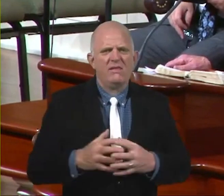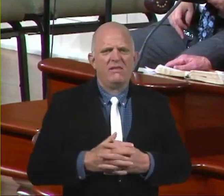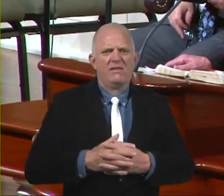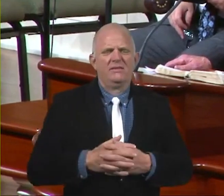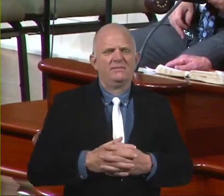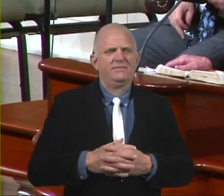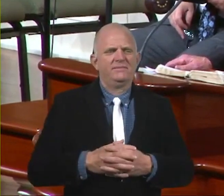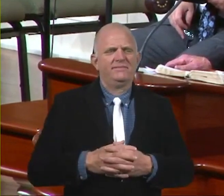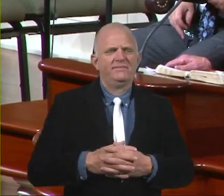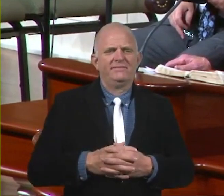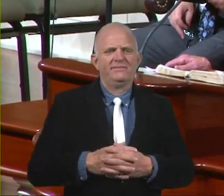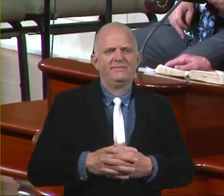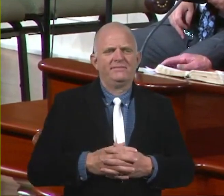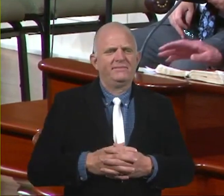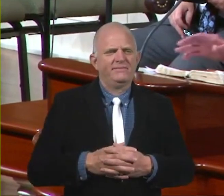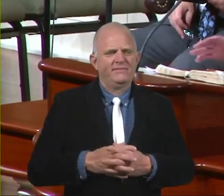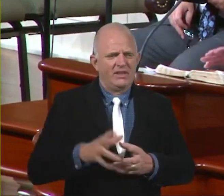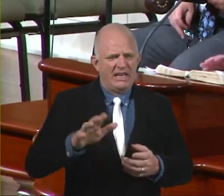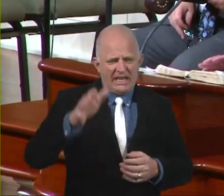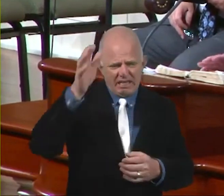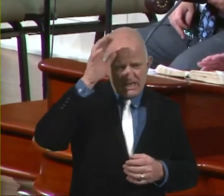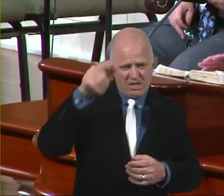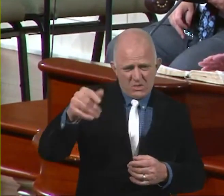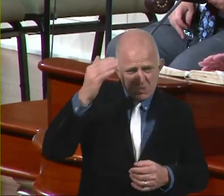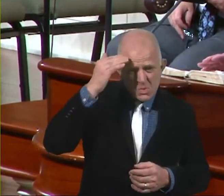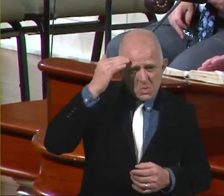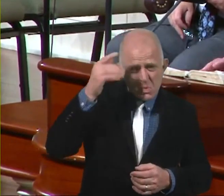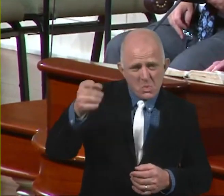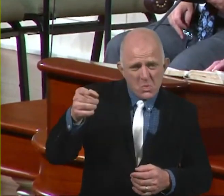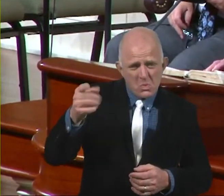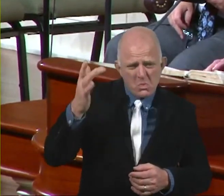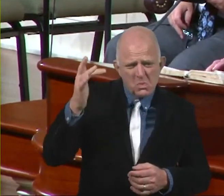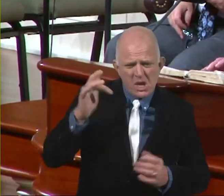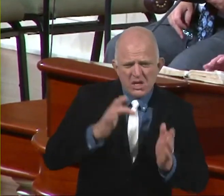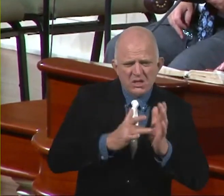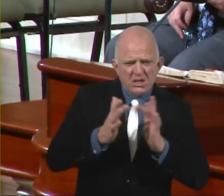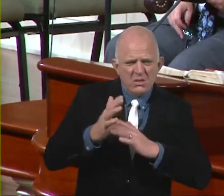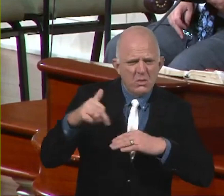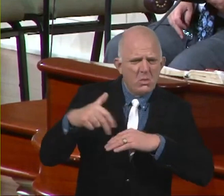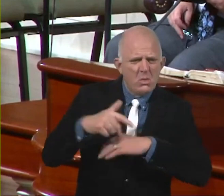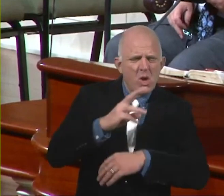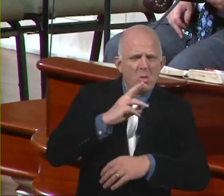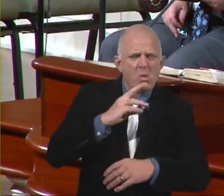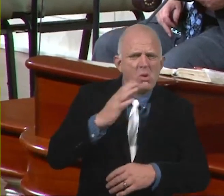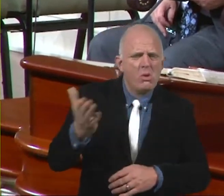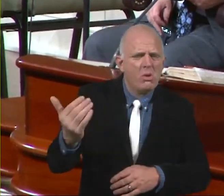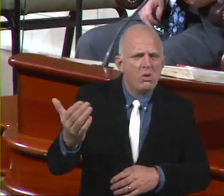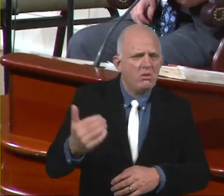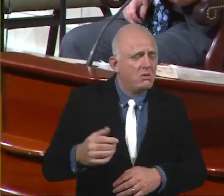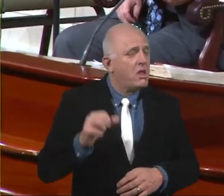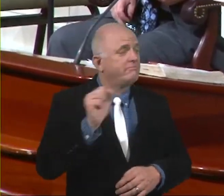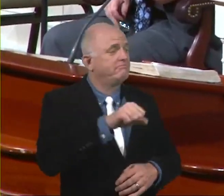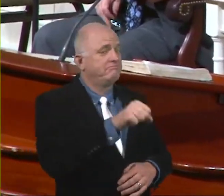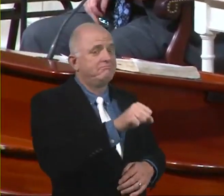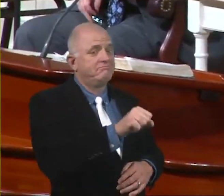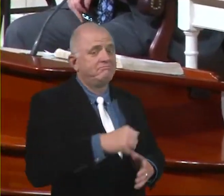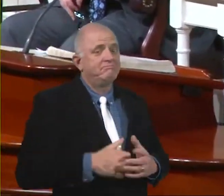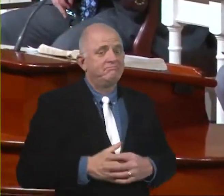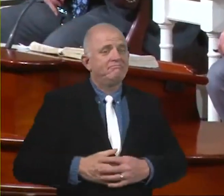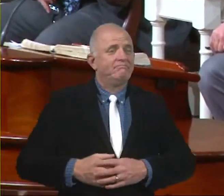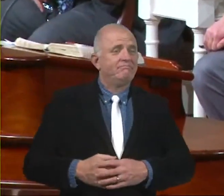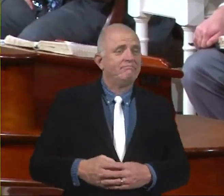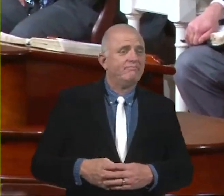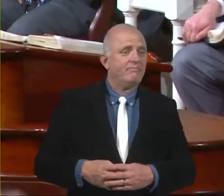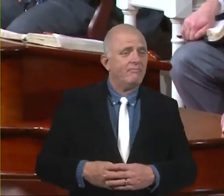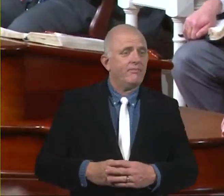He said, "Dad, do you know why Jesus walked on the water?" I said, "Uh-huh." I said, "One day, Tim,